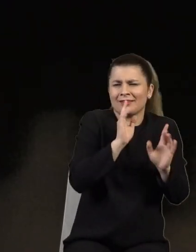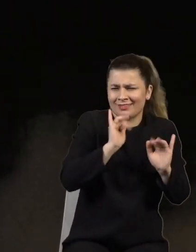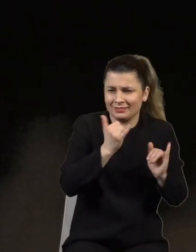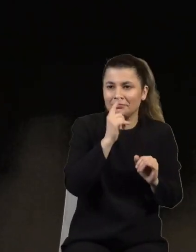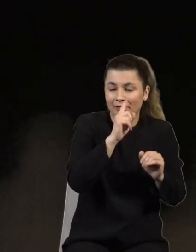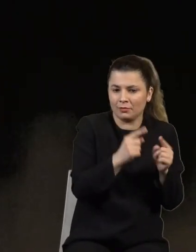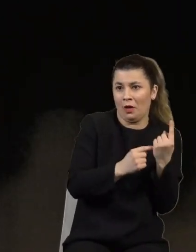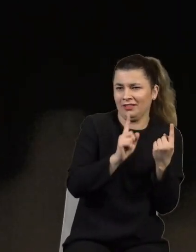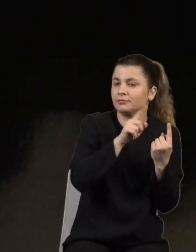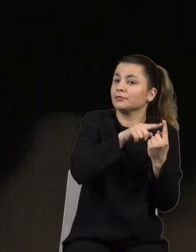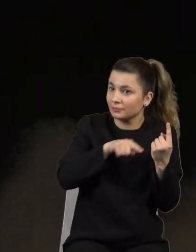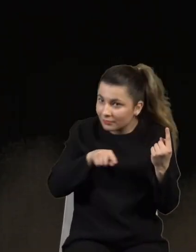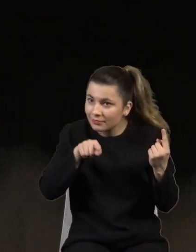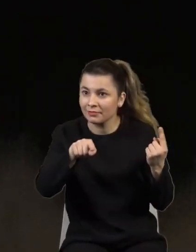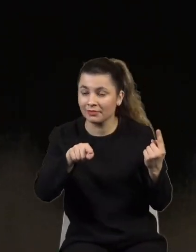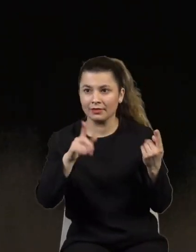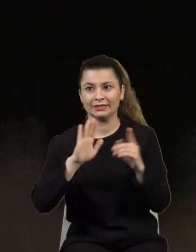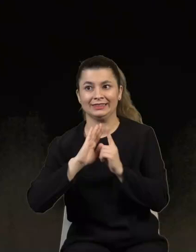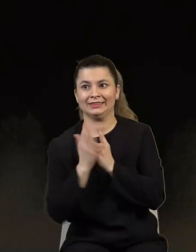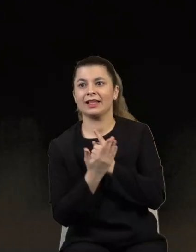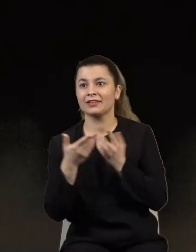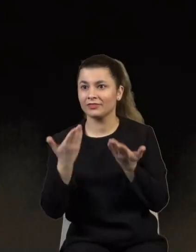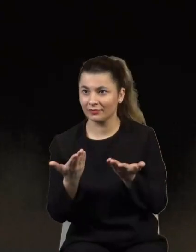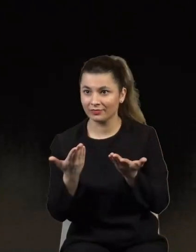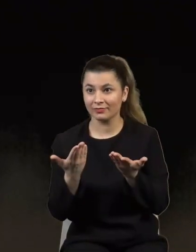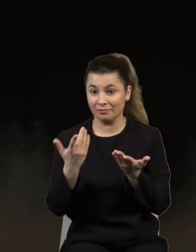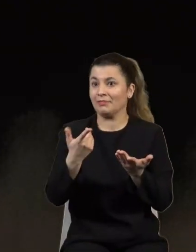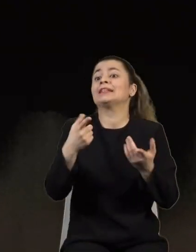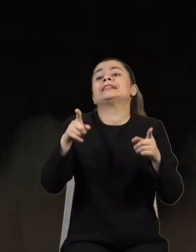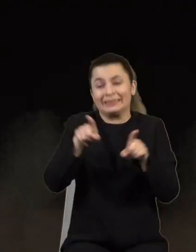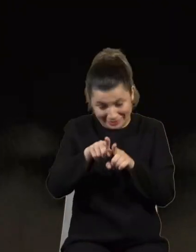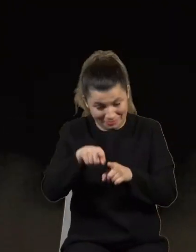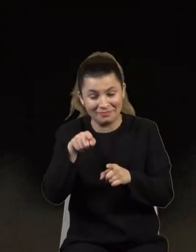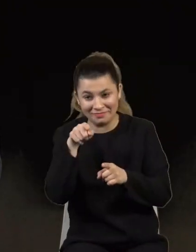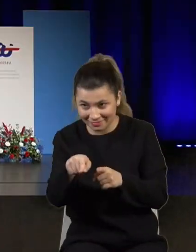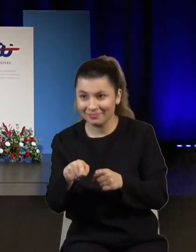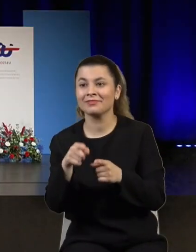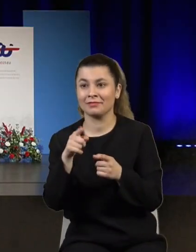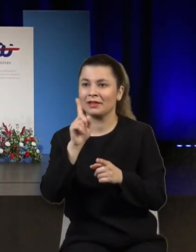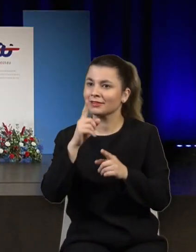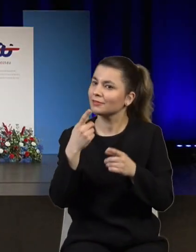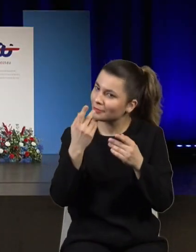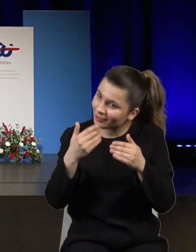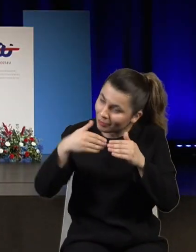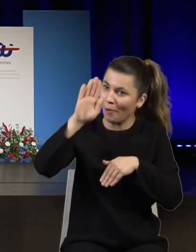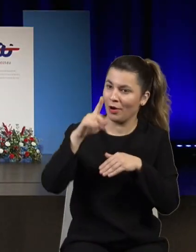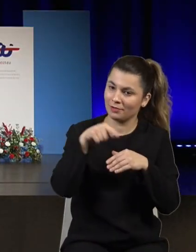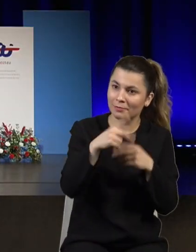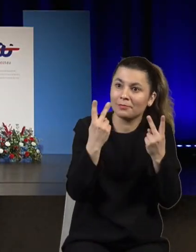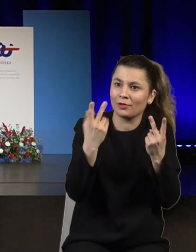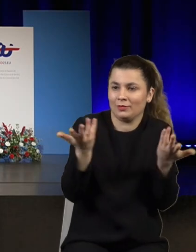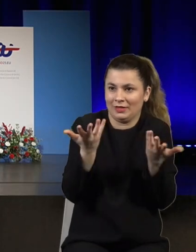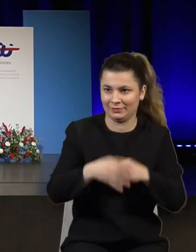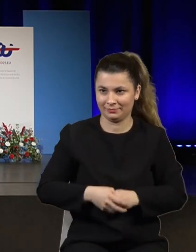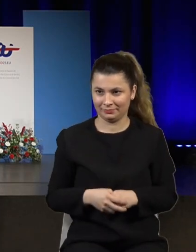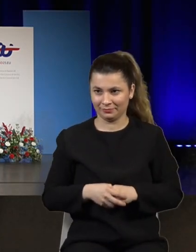security, of course, nowadays, for sure it is. But this altogether has